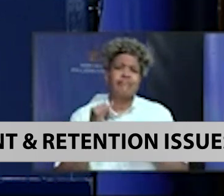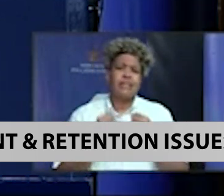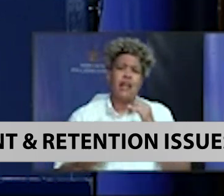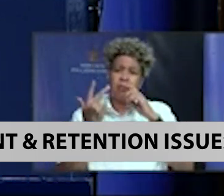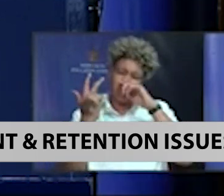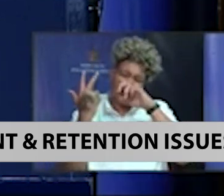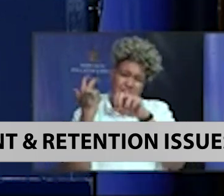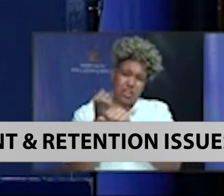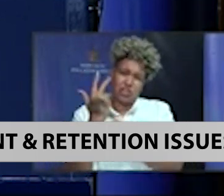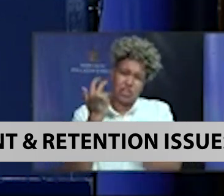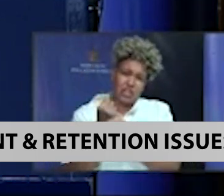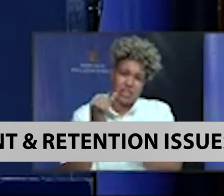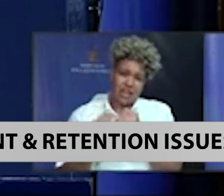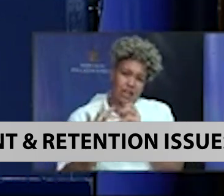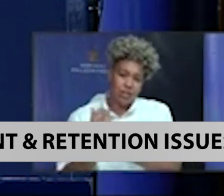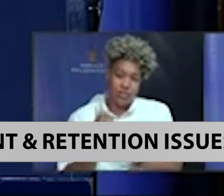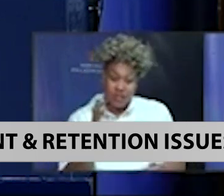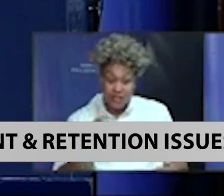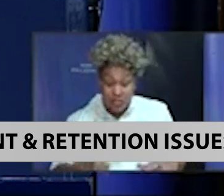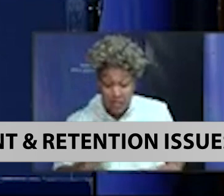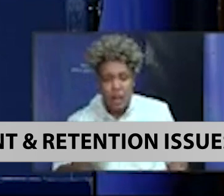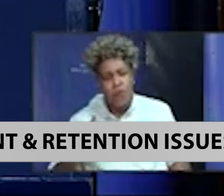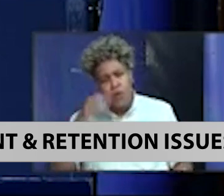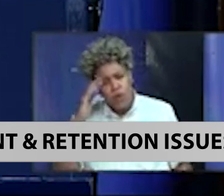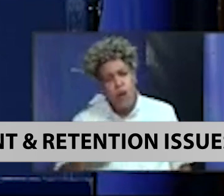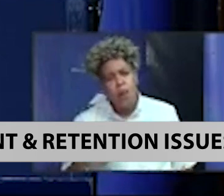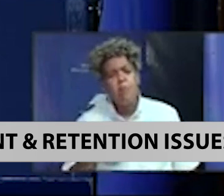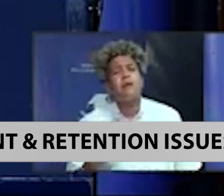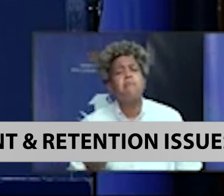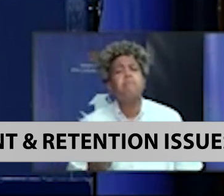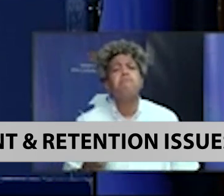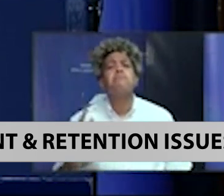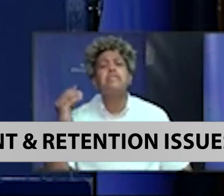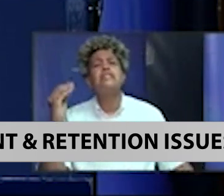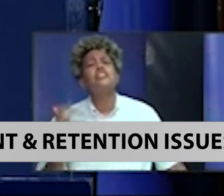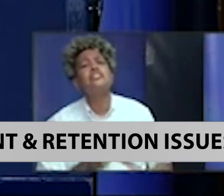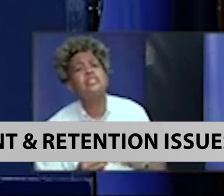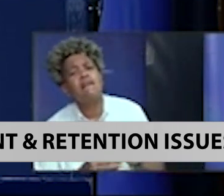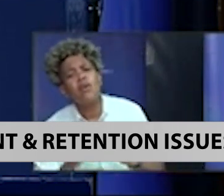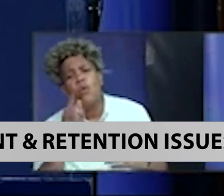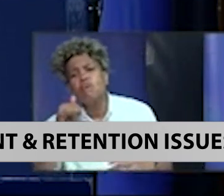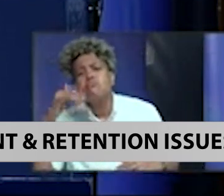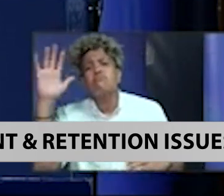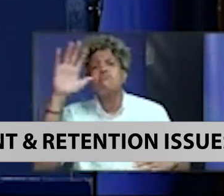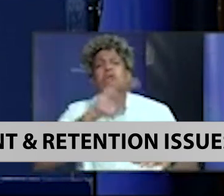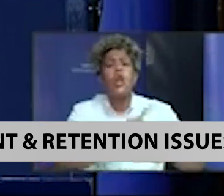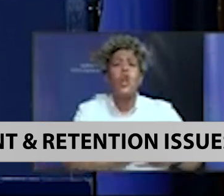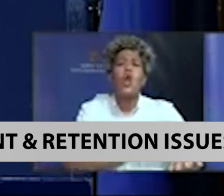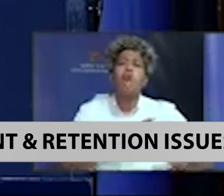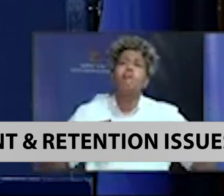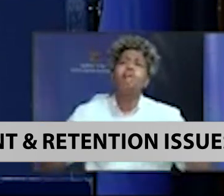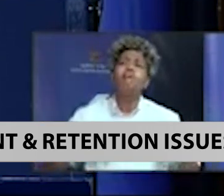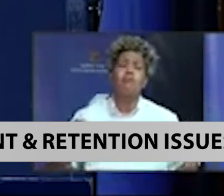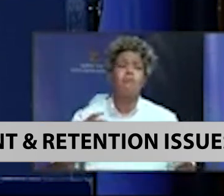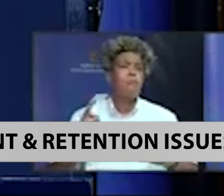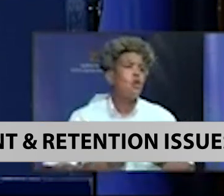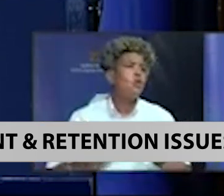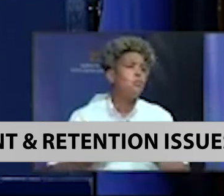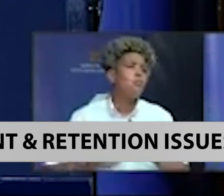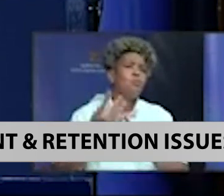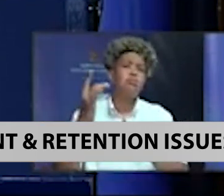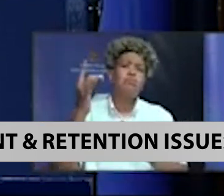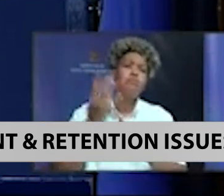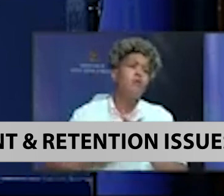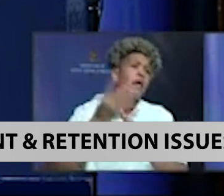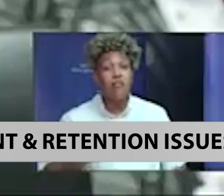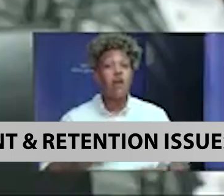3 years? 3 years. We welcome them. The Education Minister added that additional strategies include